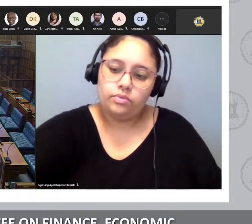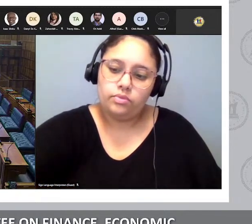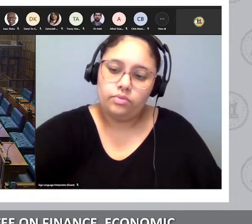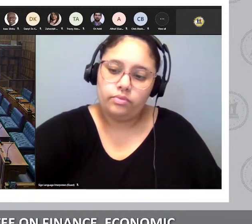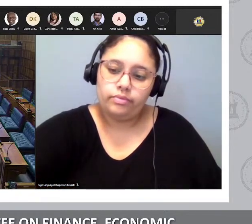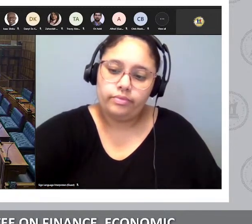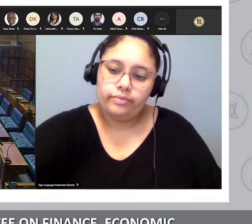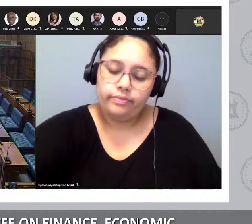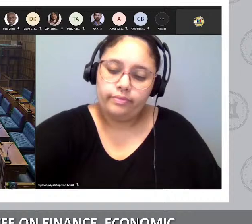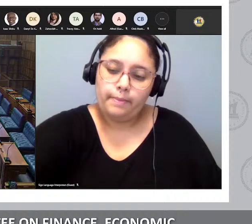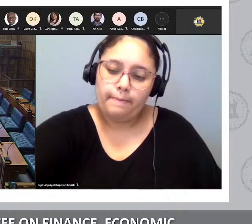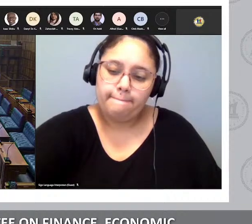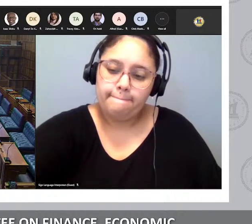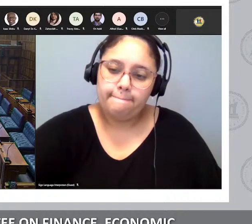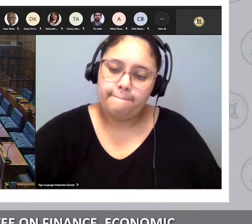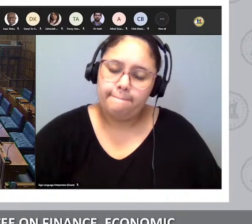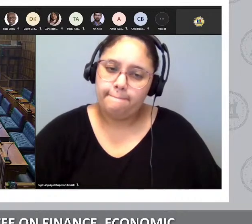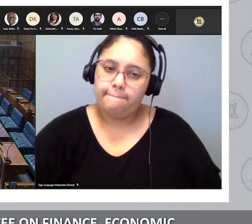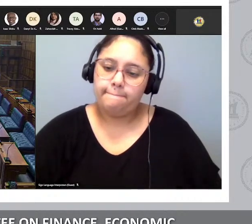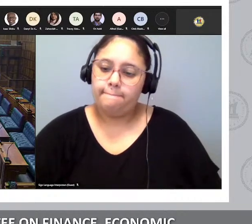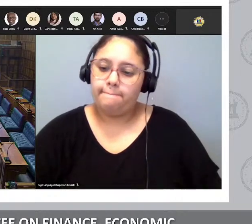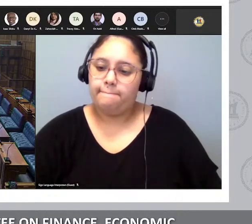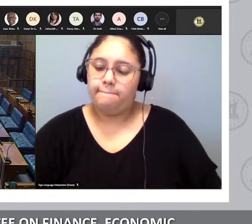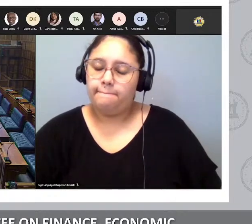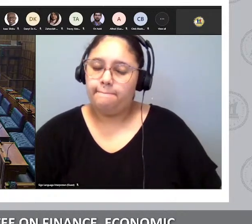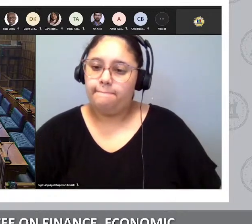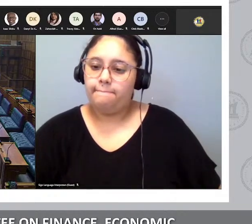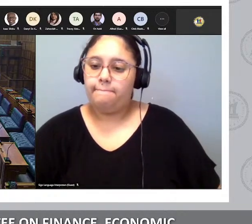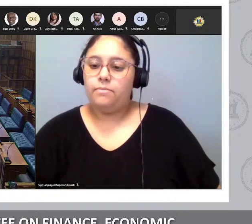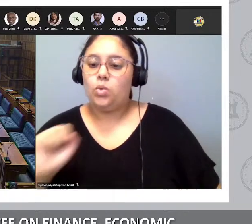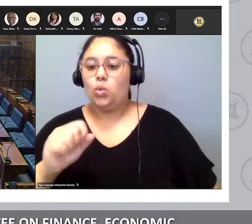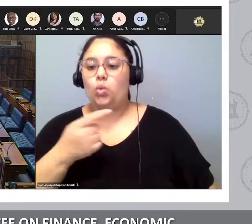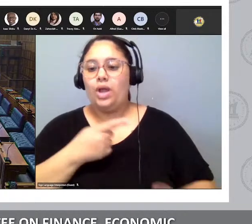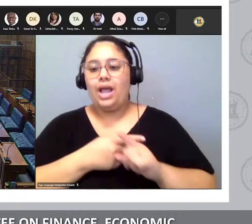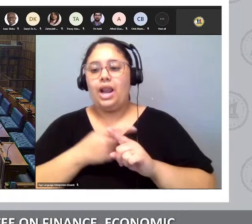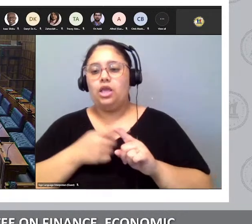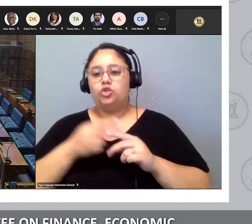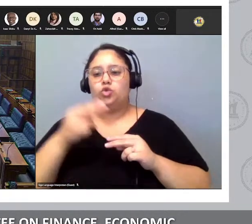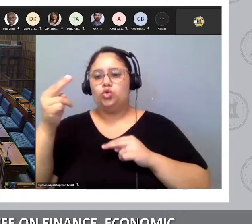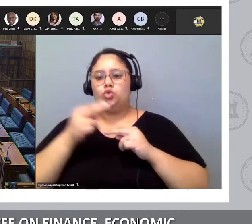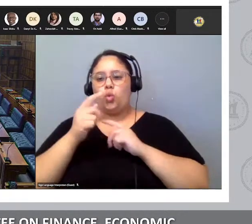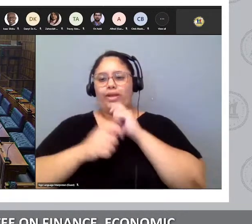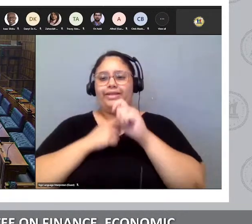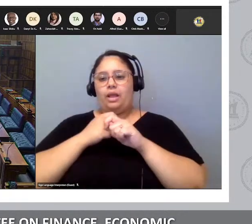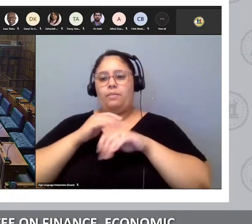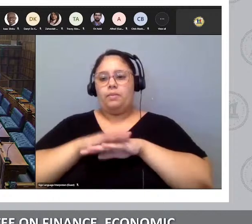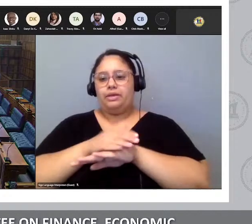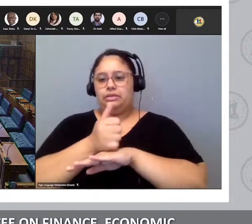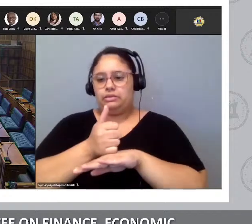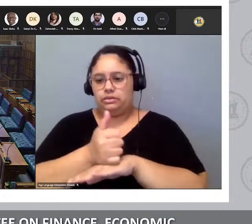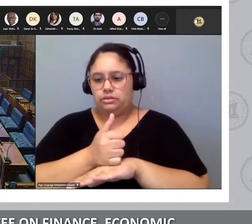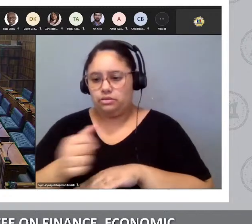lease for airth um is on a shortterm bases now there has been a